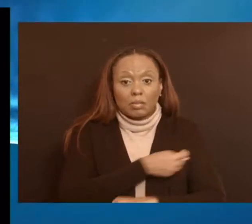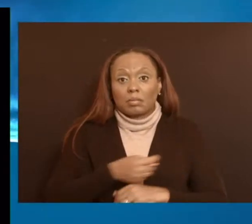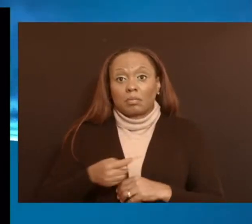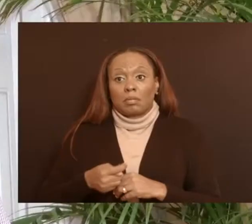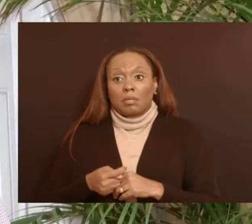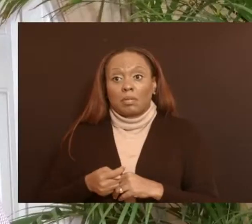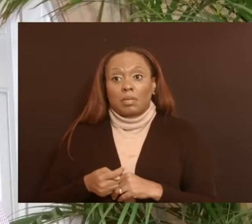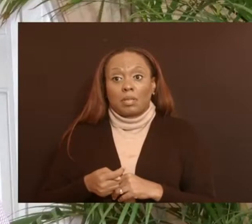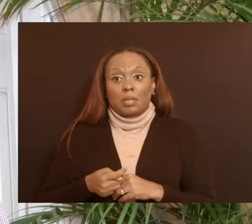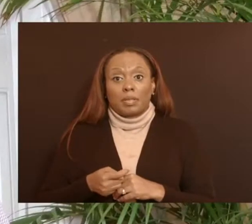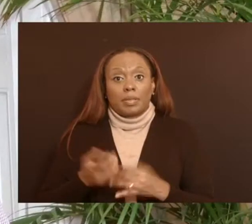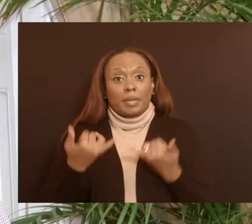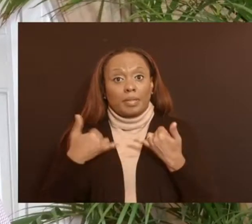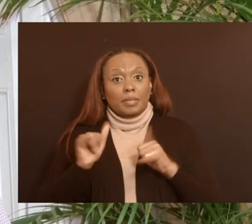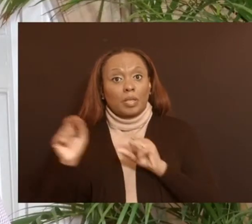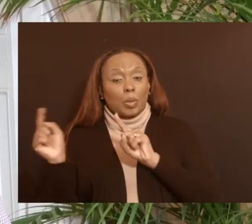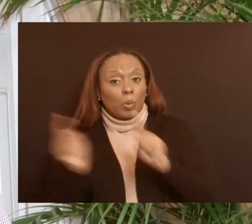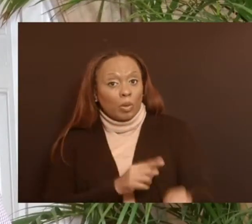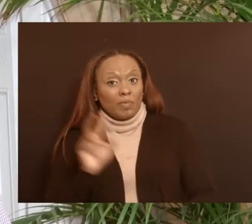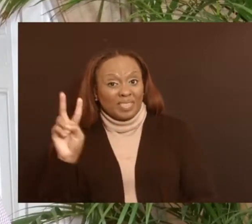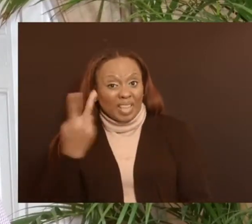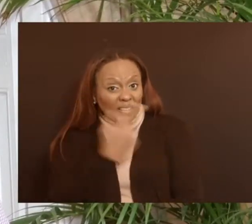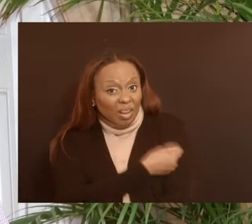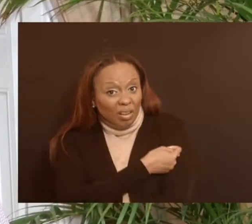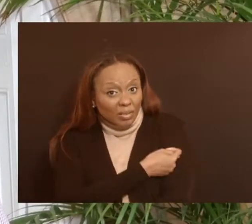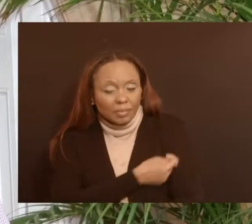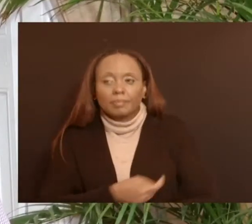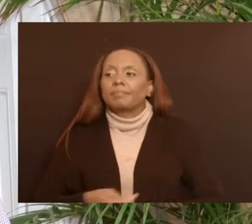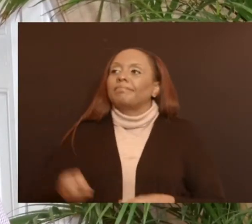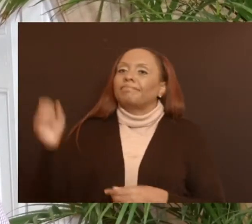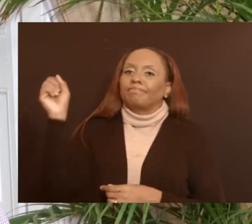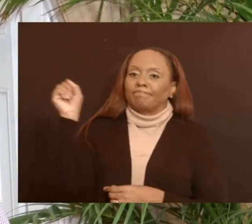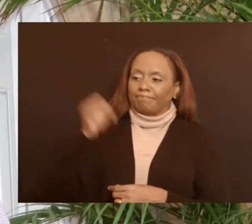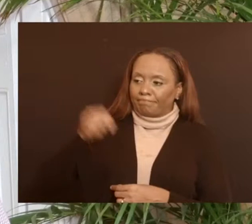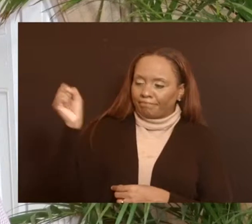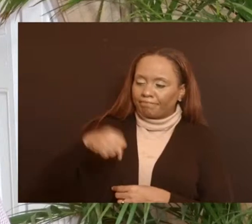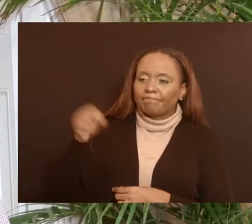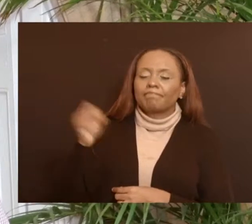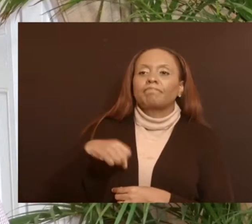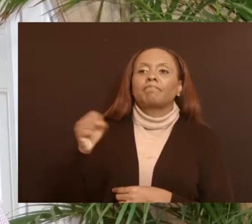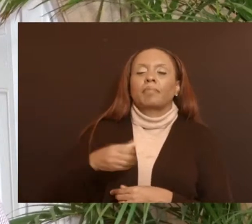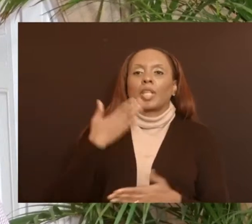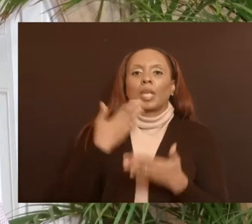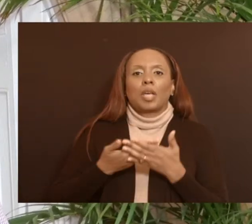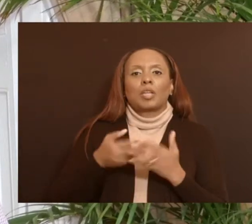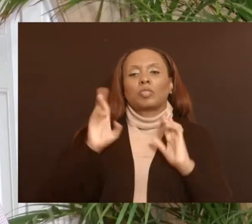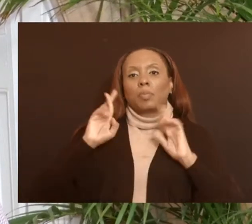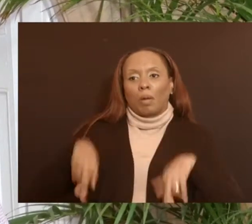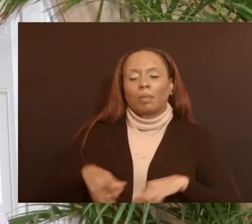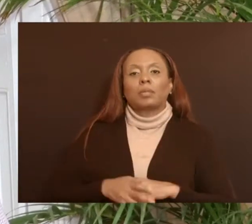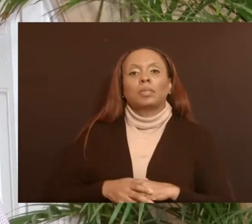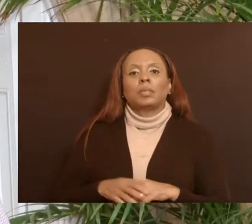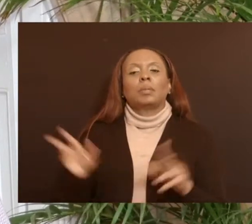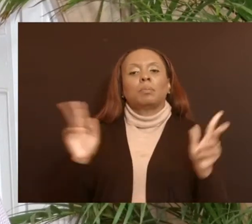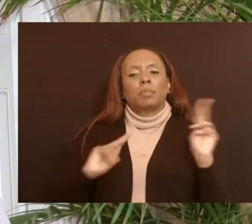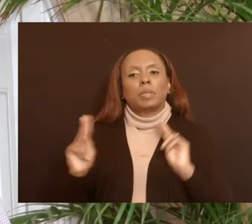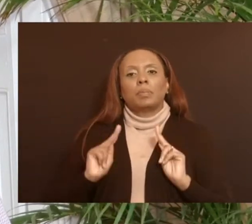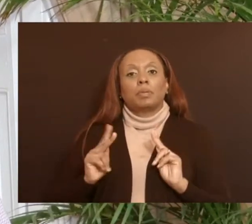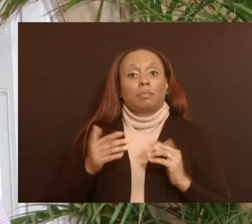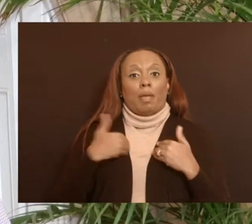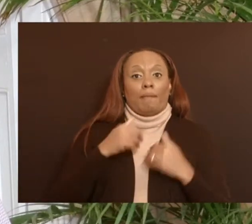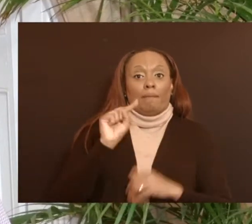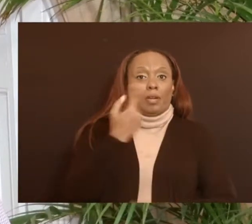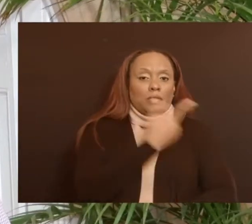had a good response. As I indicated, persons are coming back for